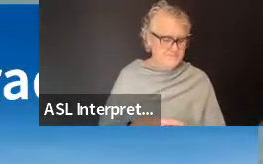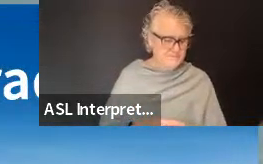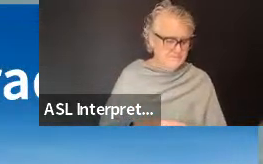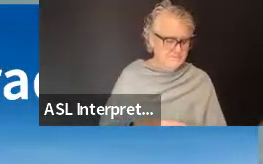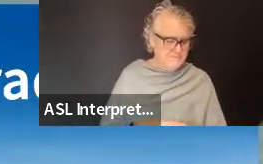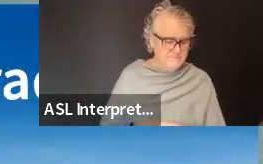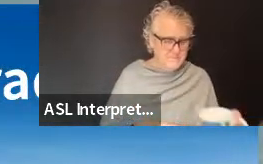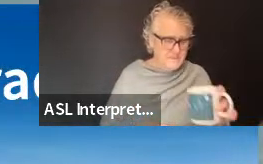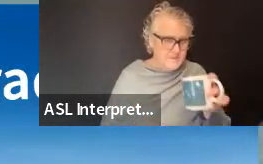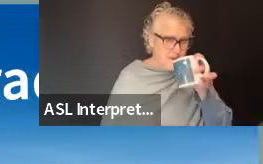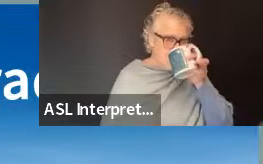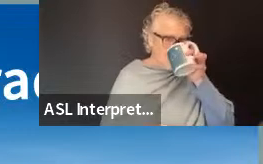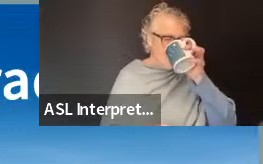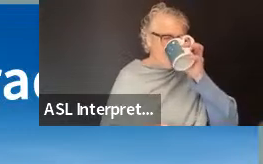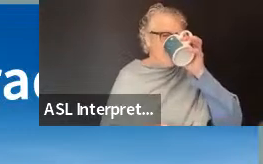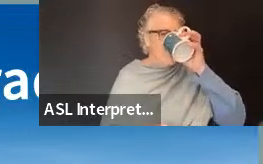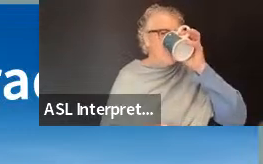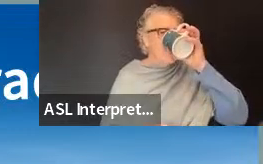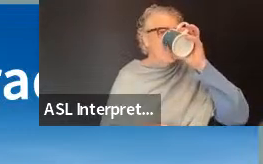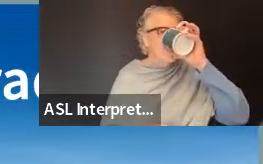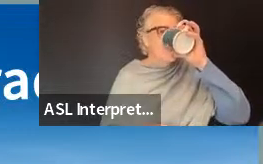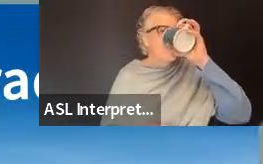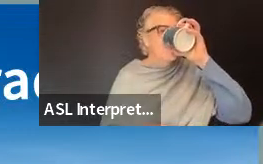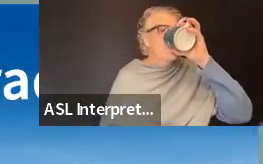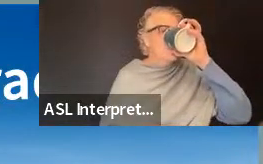This graphic shows the different